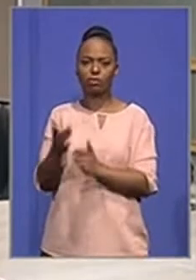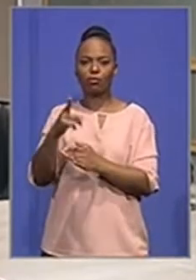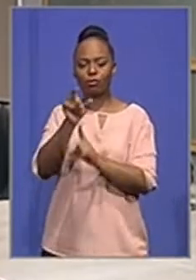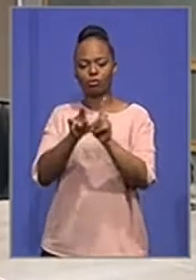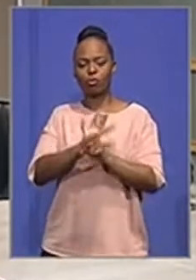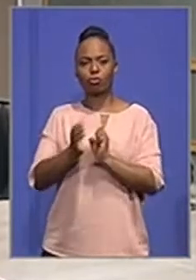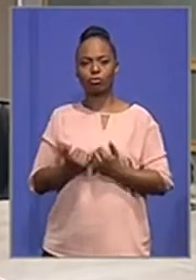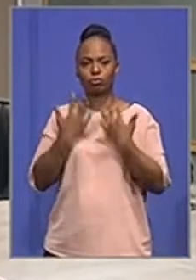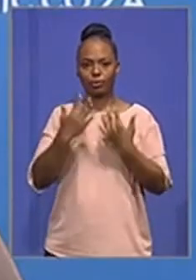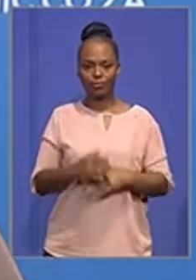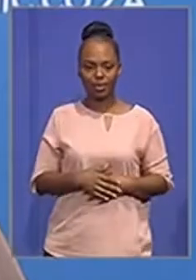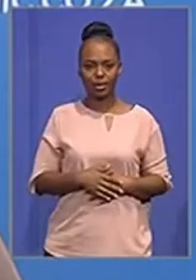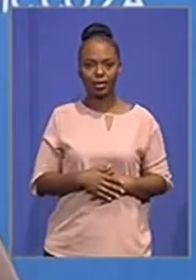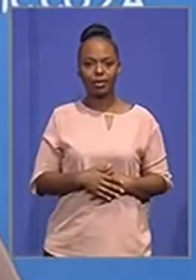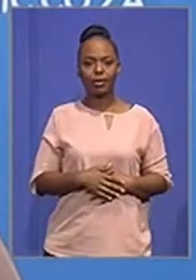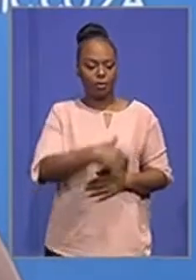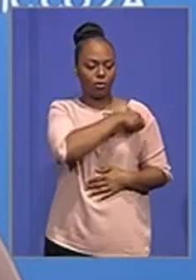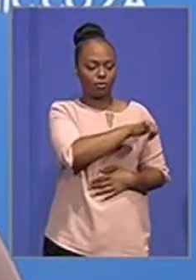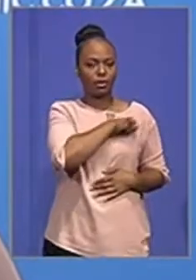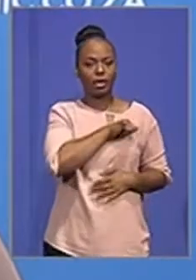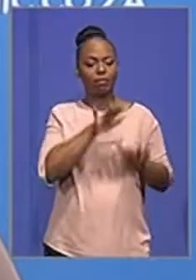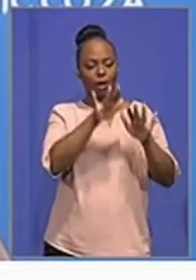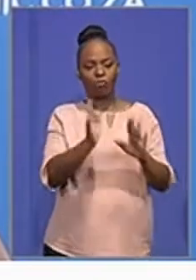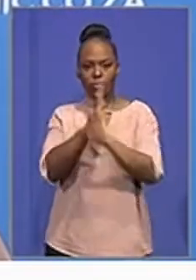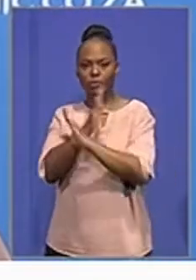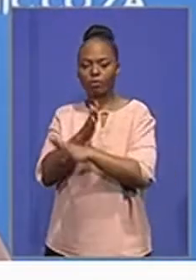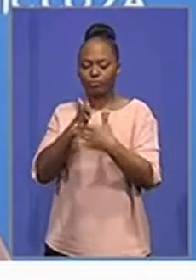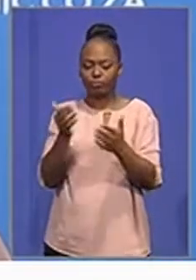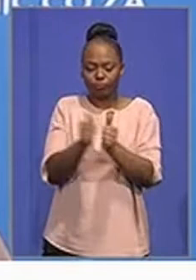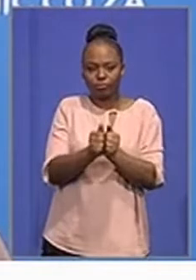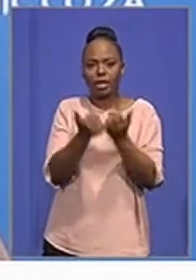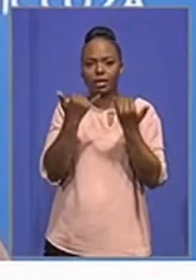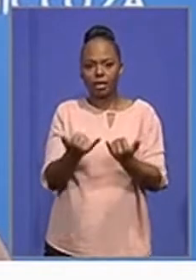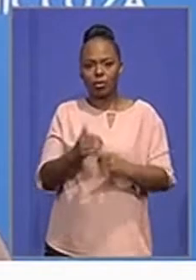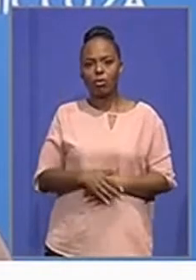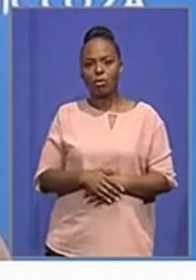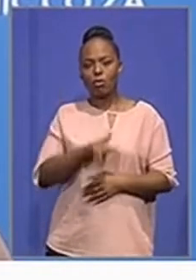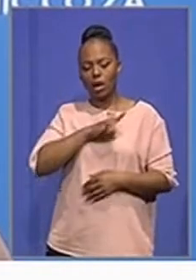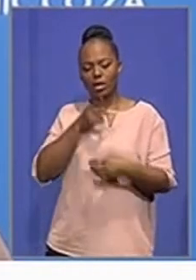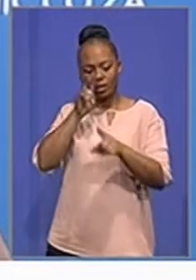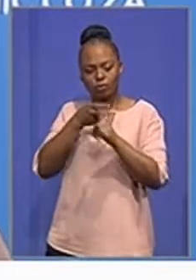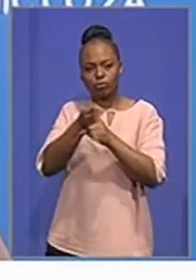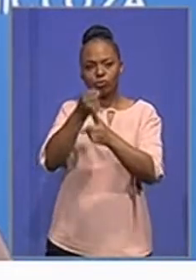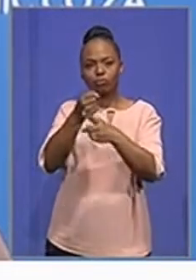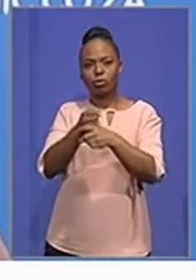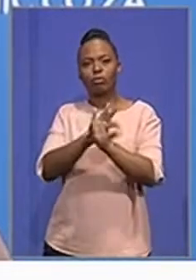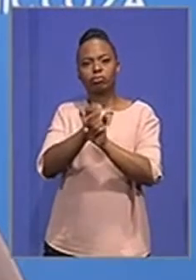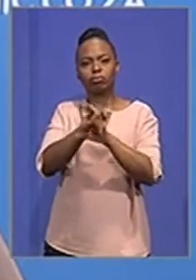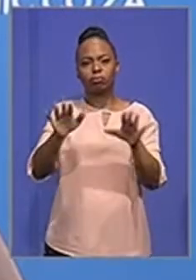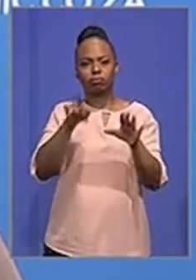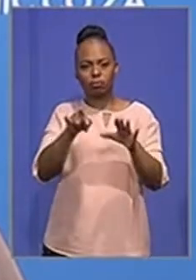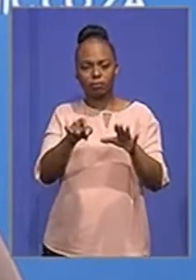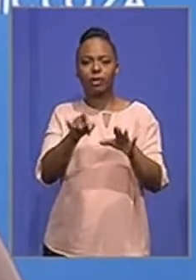lwantsha COVID-19. With limited capacity that we have in our ICU, what has happened is we've enlisted some of the equipment